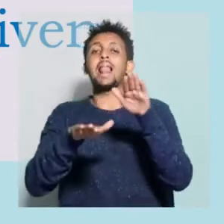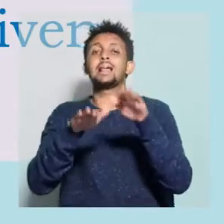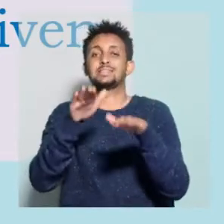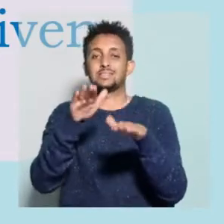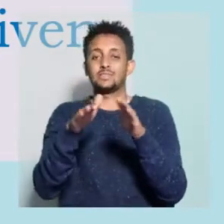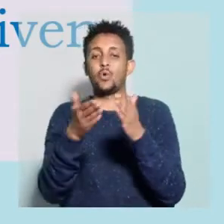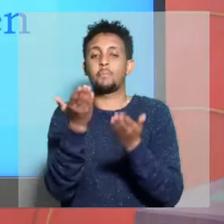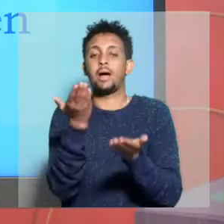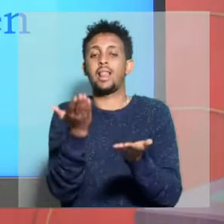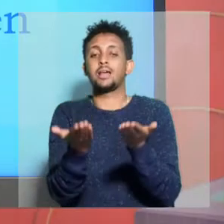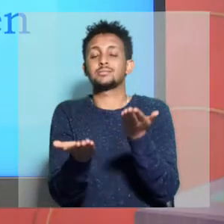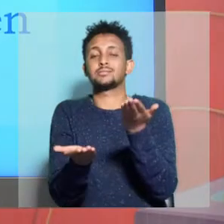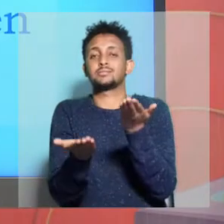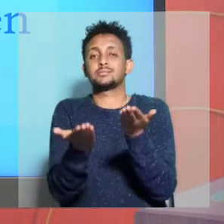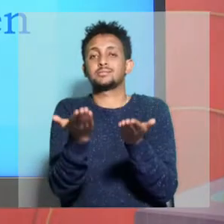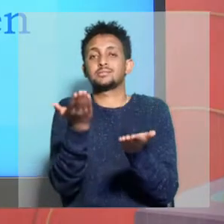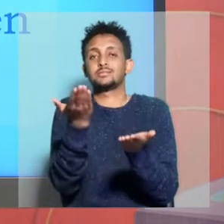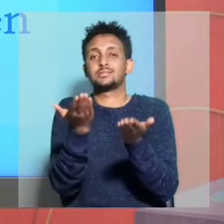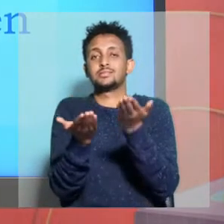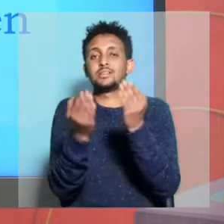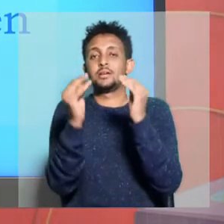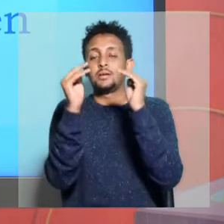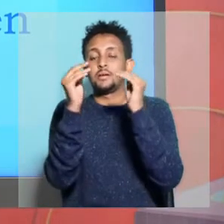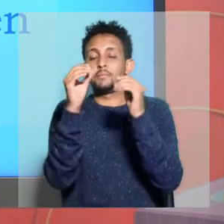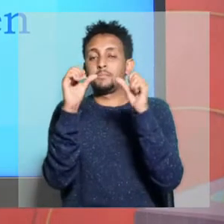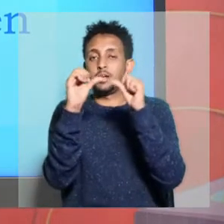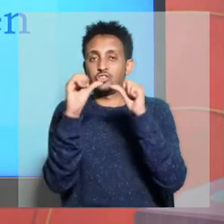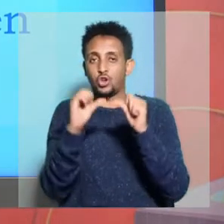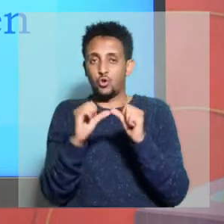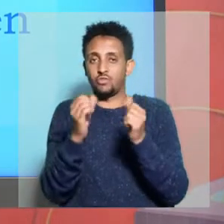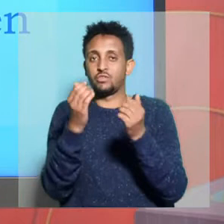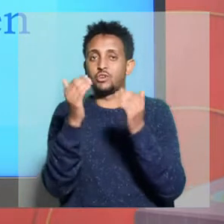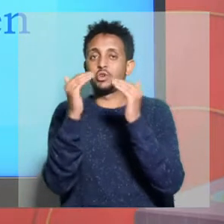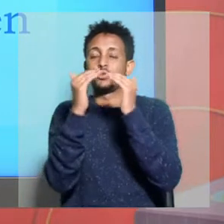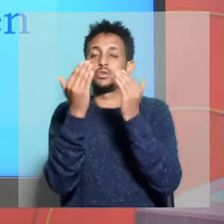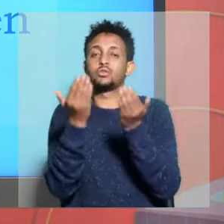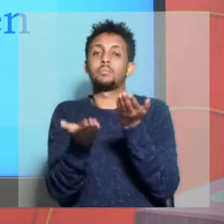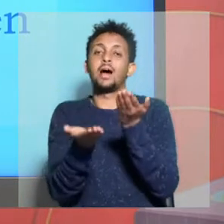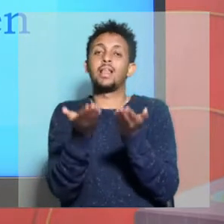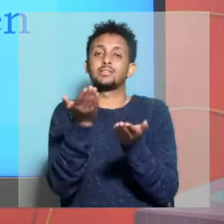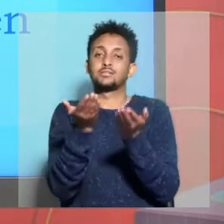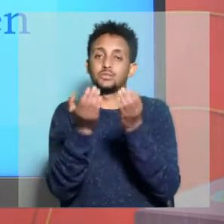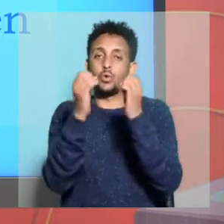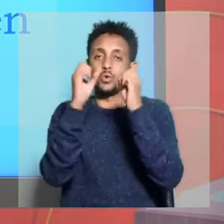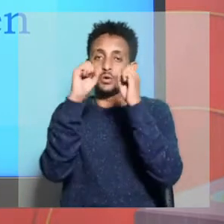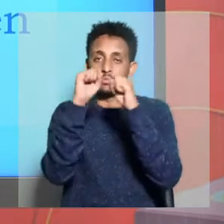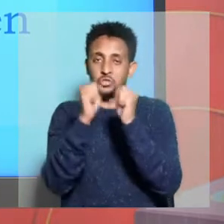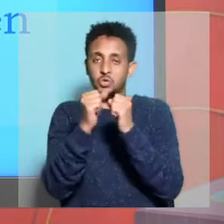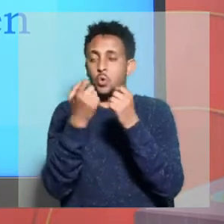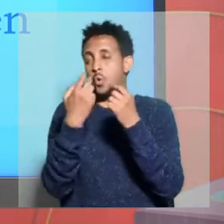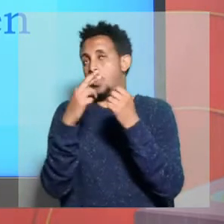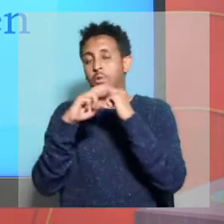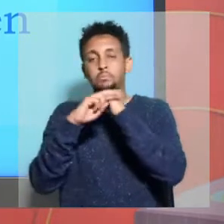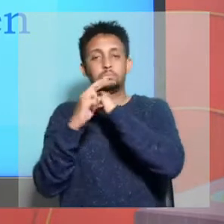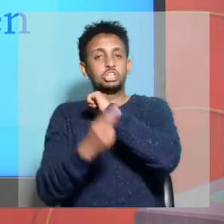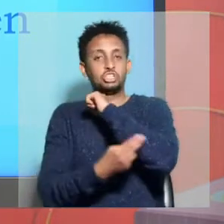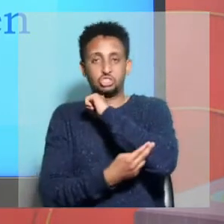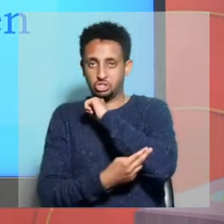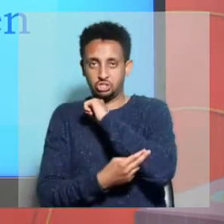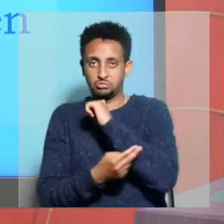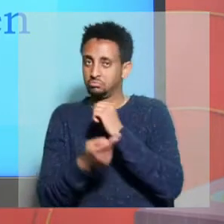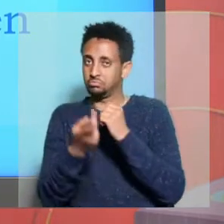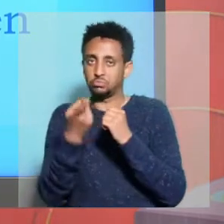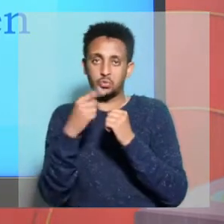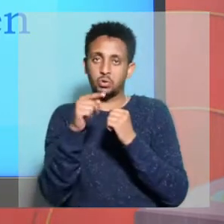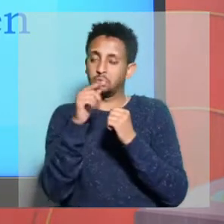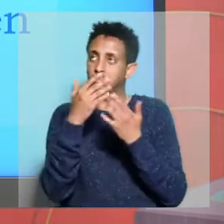structure. It is the measure of state of balance of a given structure. There might be a bridge given, and that